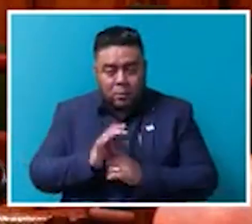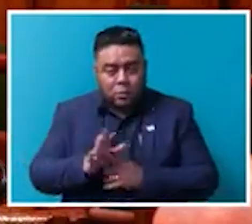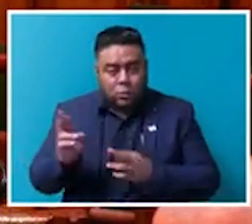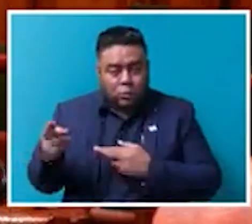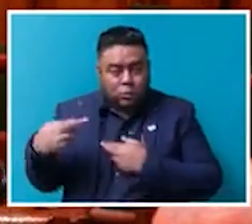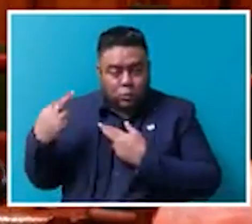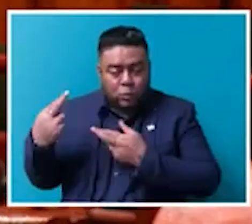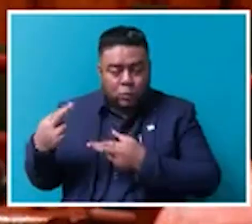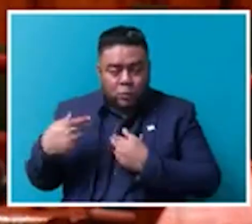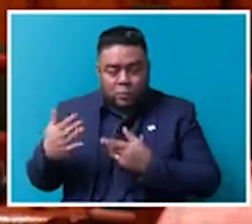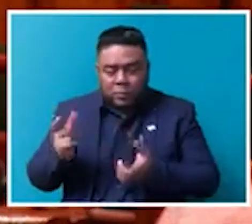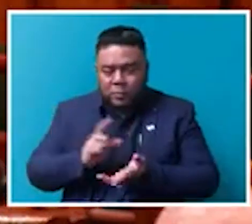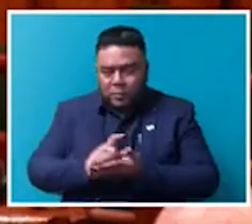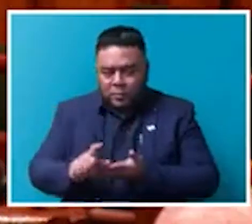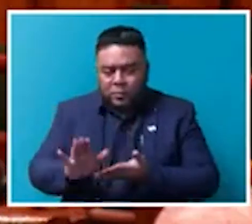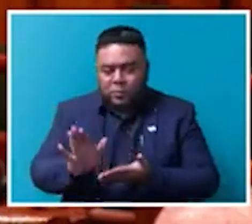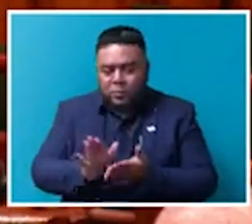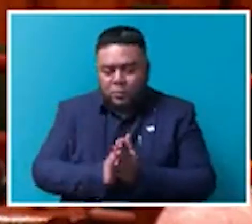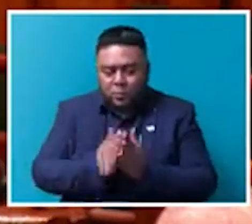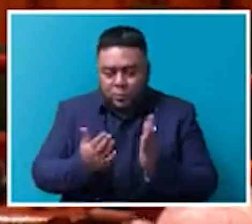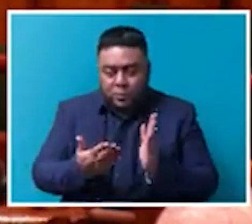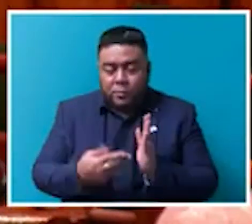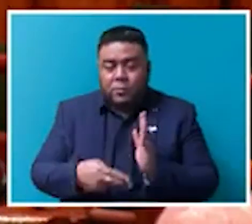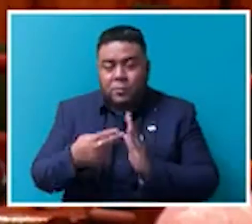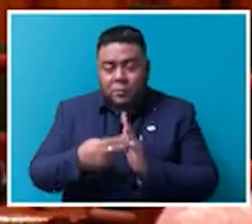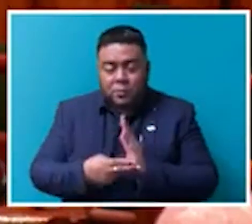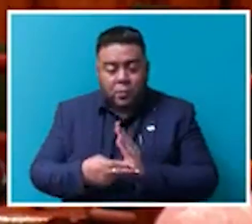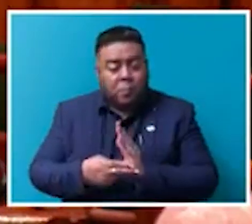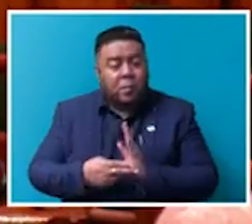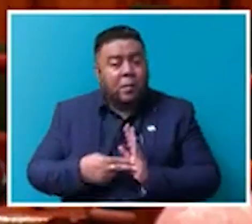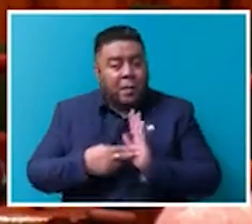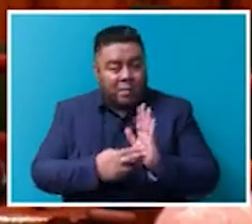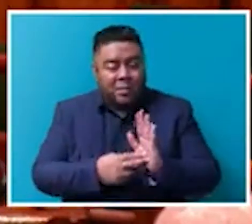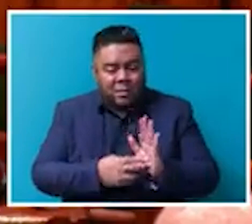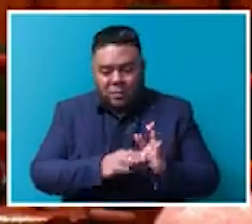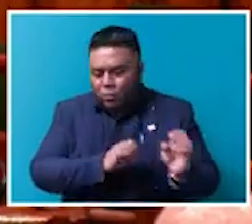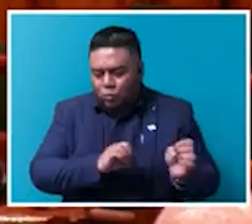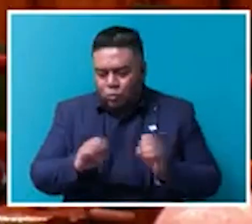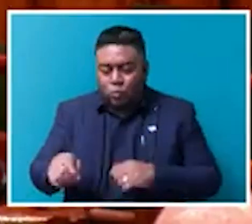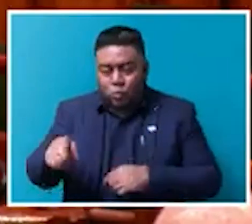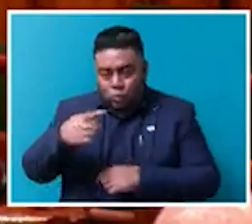smooth clearance of the books from Nandi, escorting it to Suva,